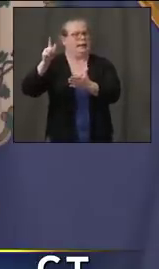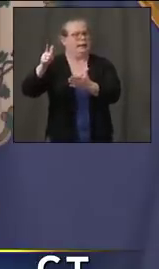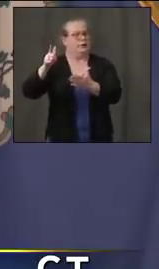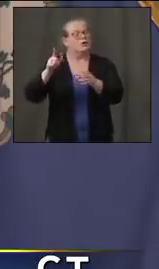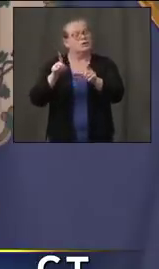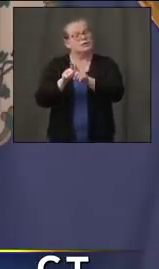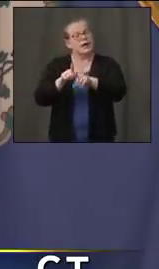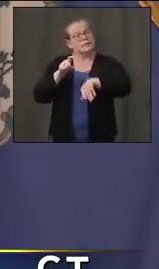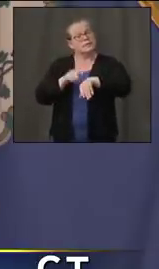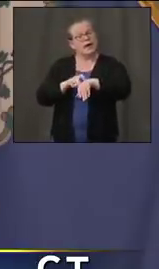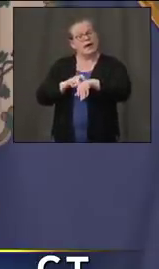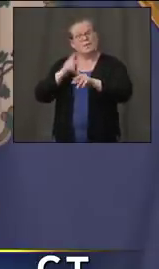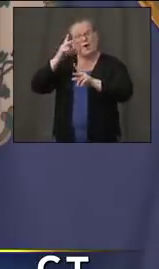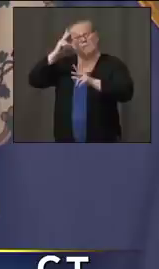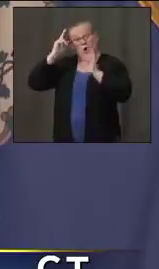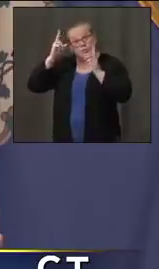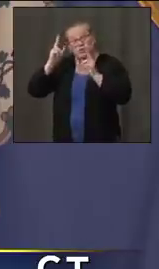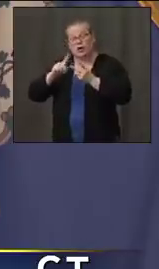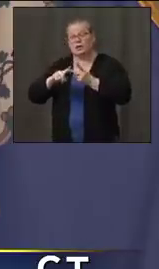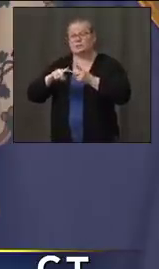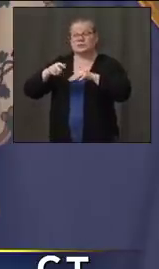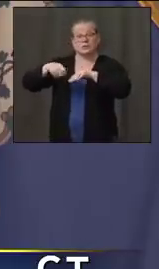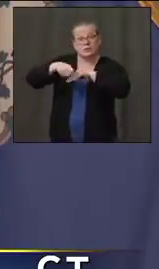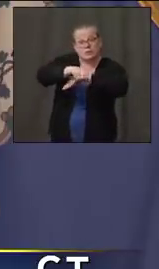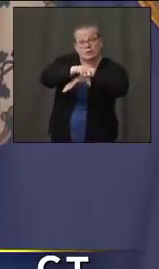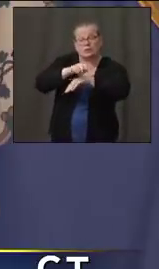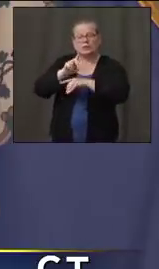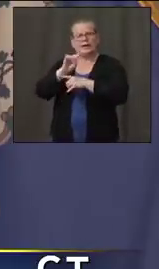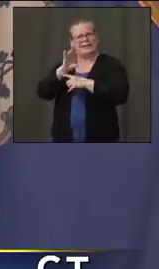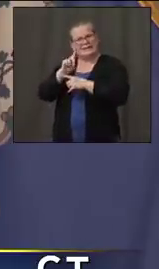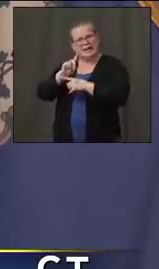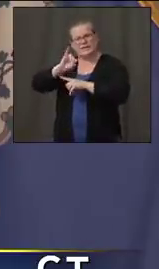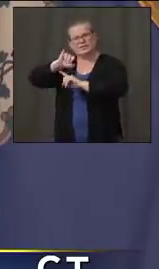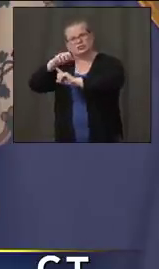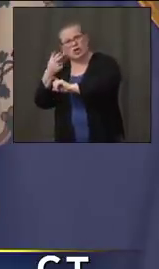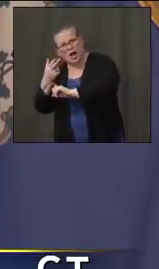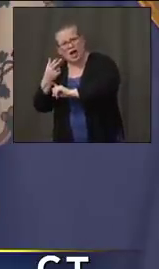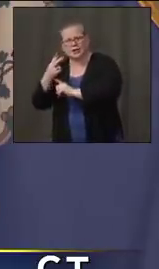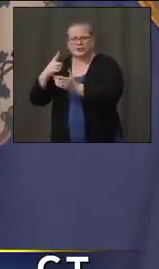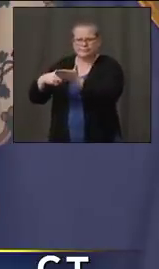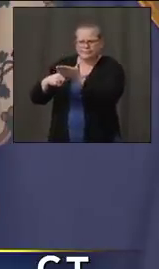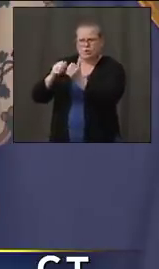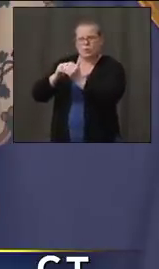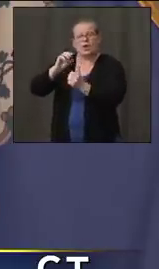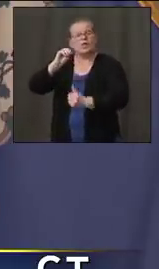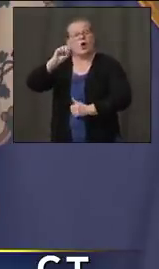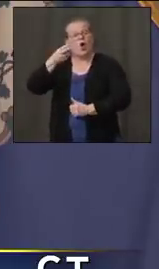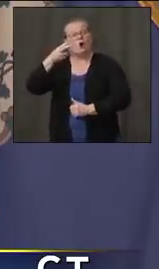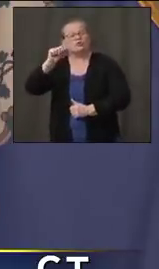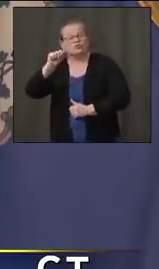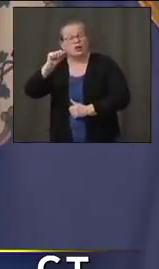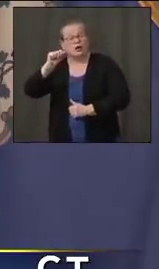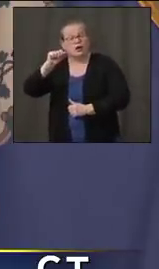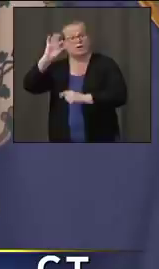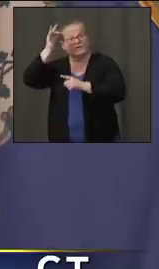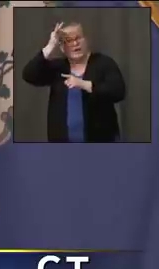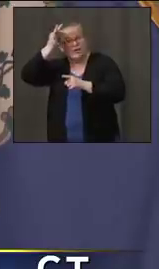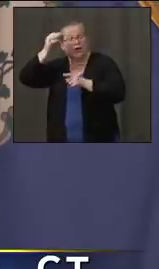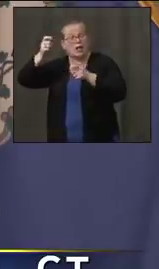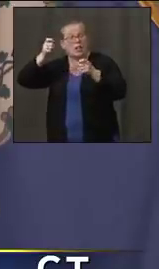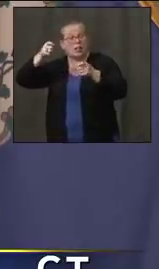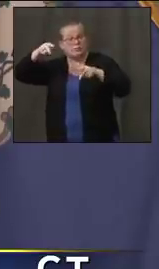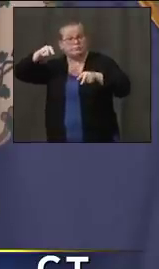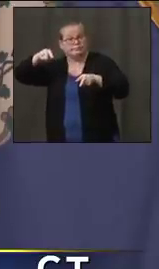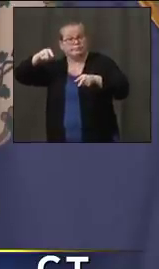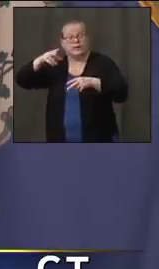and David and Josh spent a lot of time talking to OSHA as well as the associations. Probably a sense that perhaps